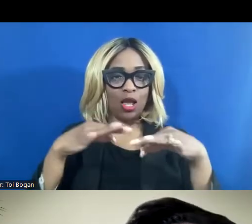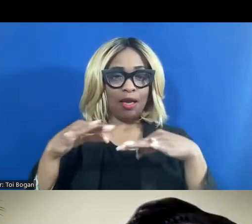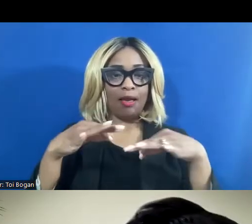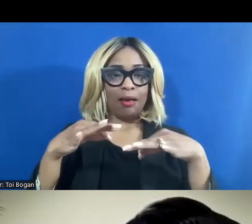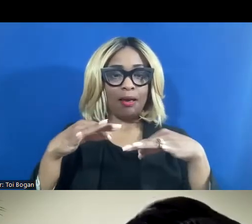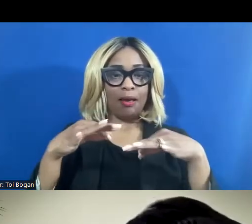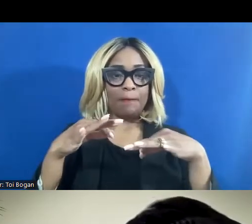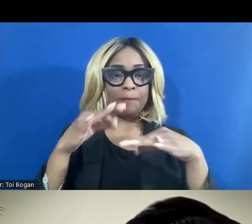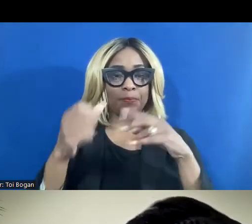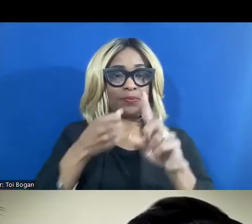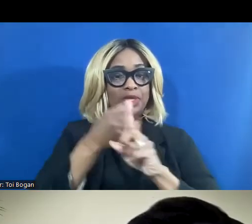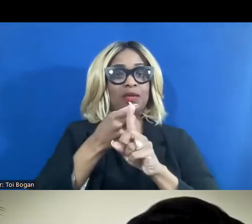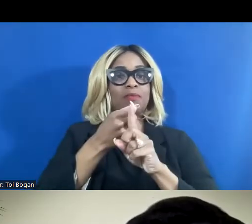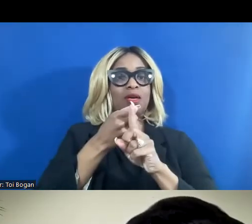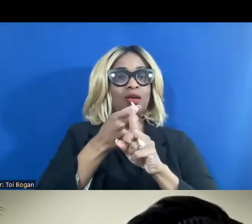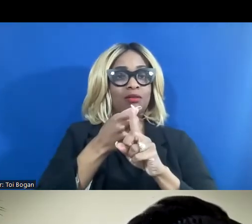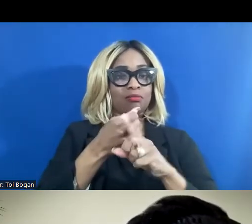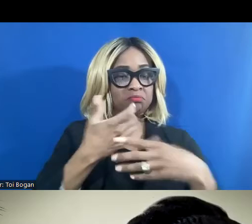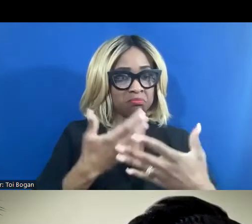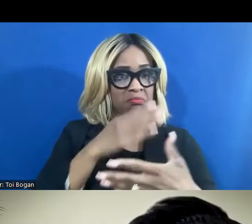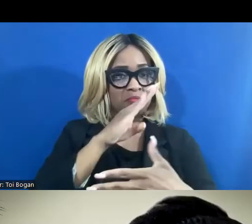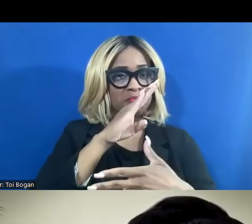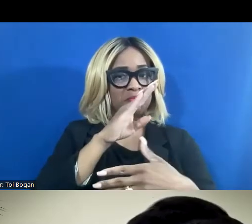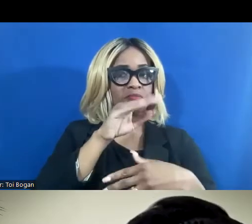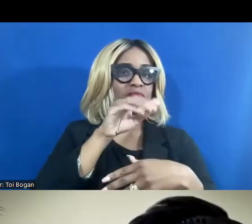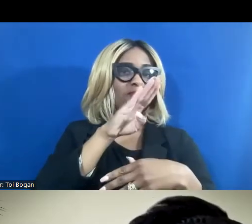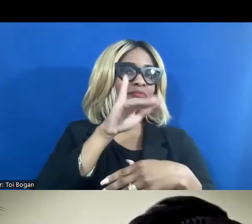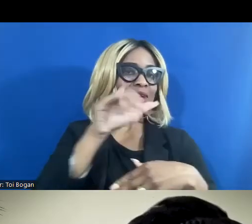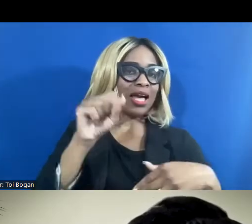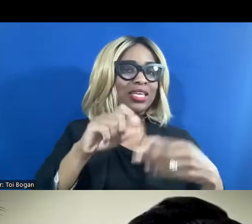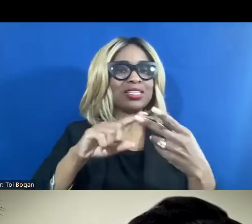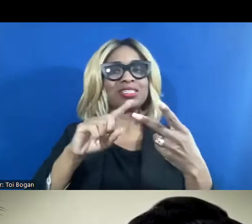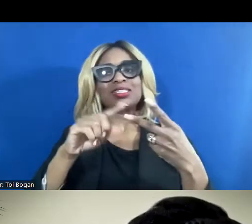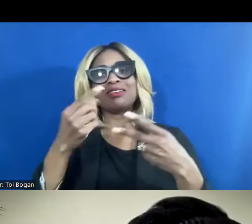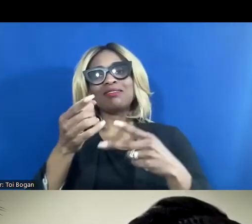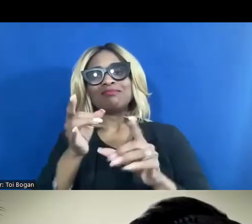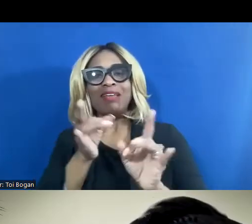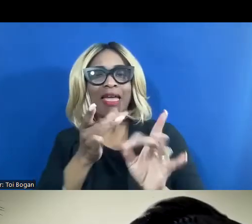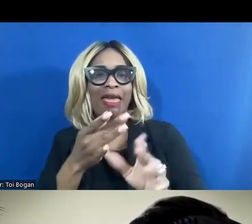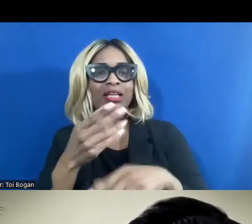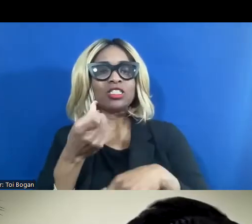the impact of bias, impact of hate or preferential treatment, I highly